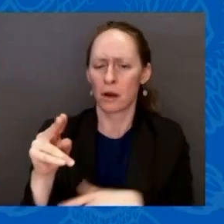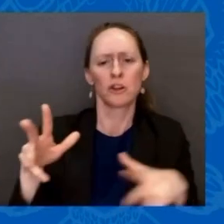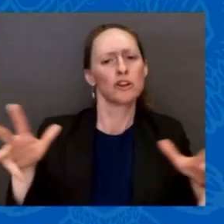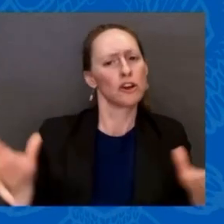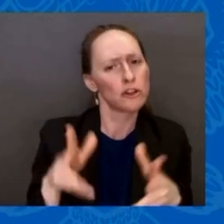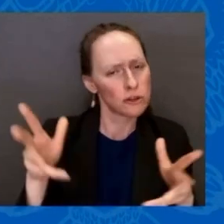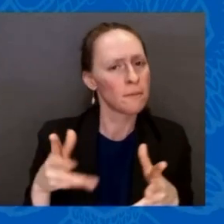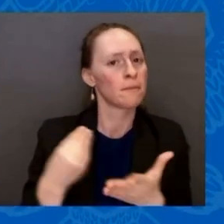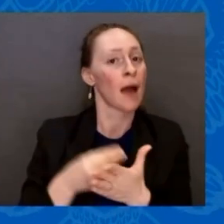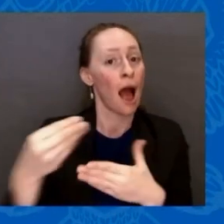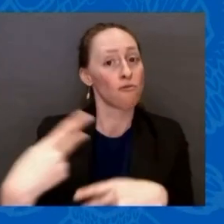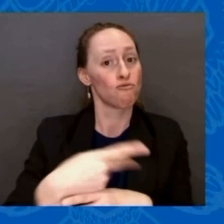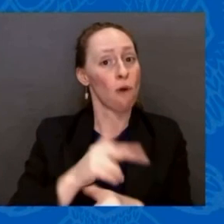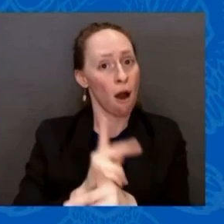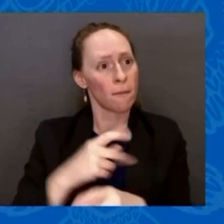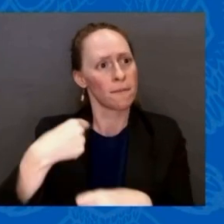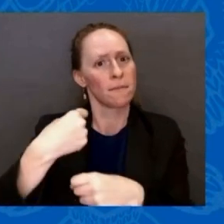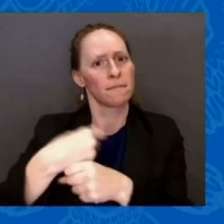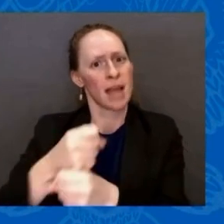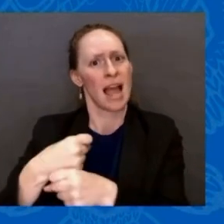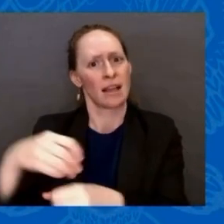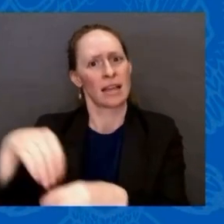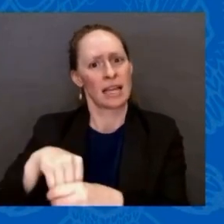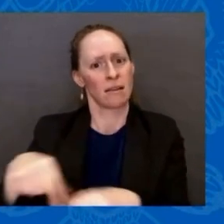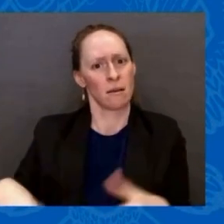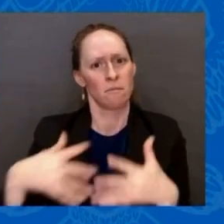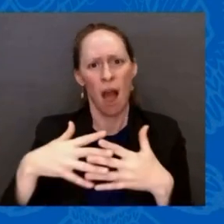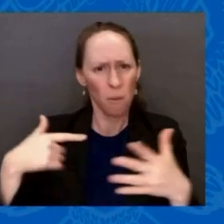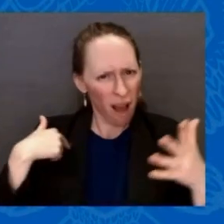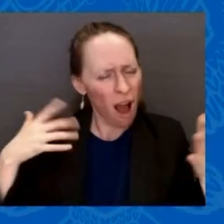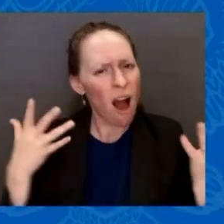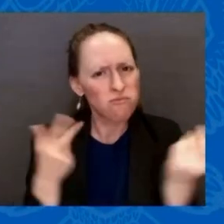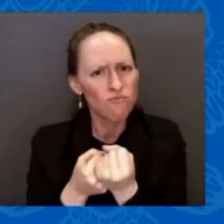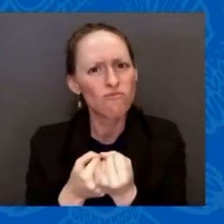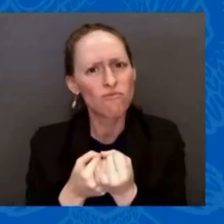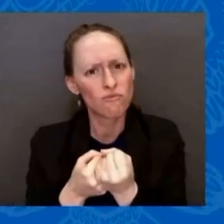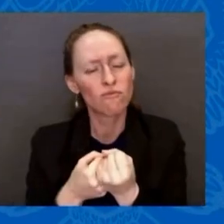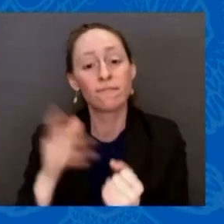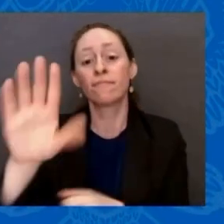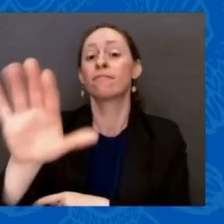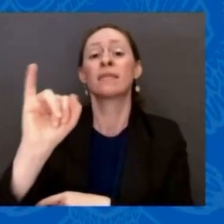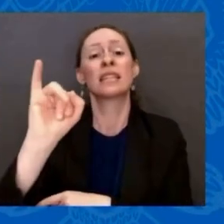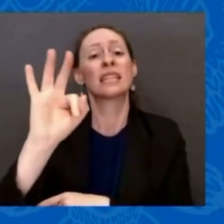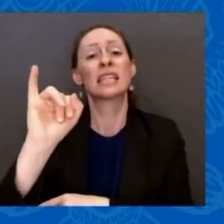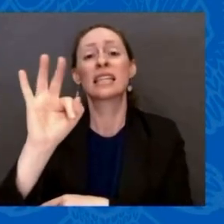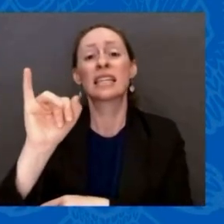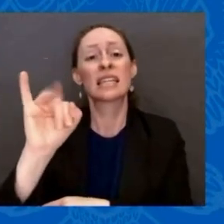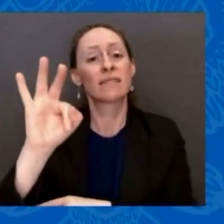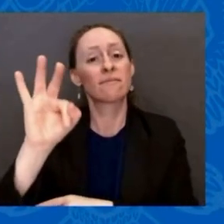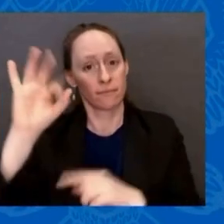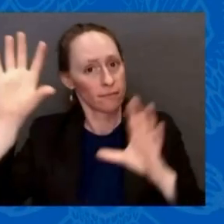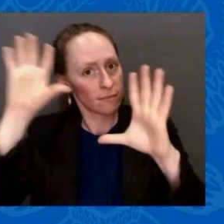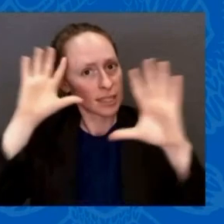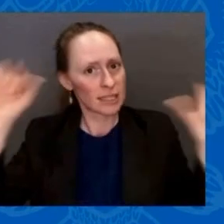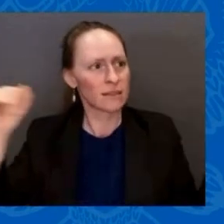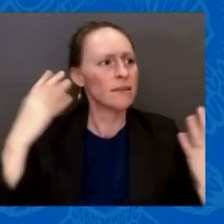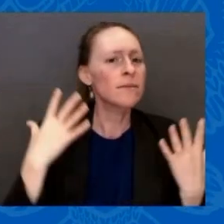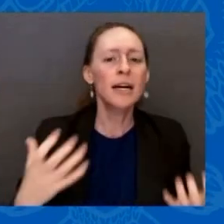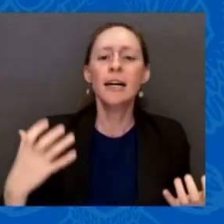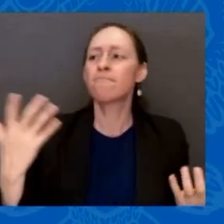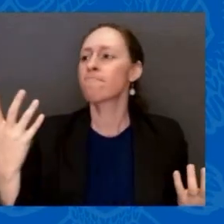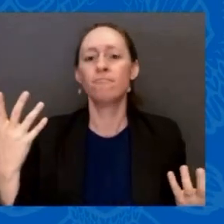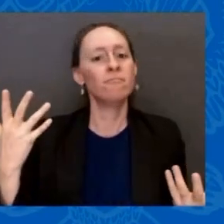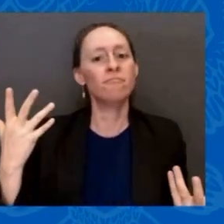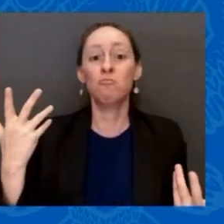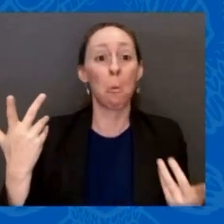Congress to build, say, a new deck in an aircraft carrier, whatever it was, he or she was supposed to use 100%